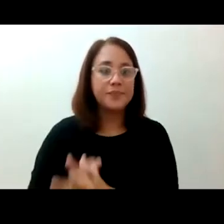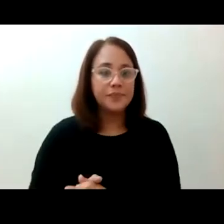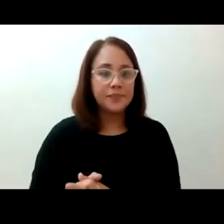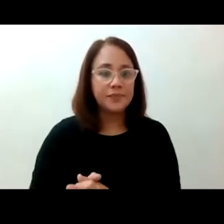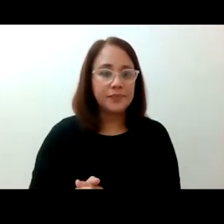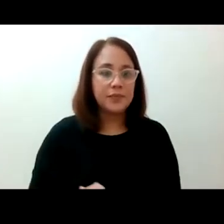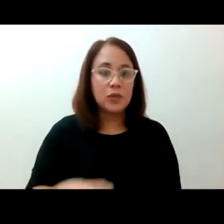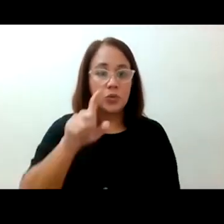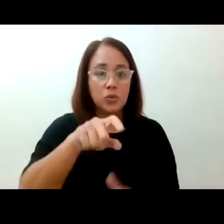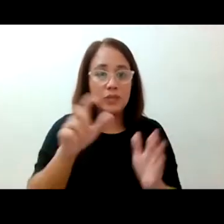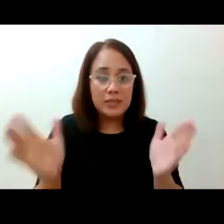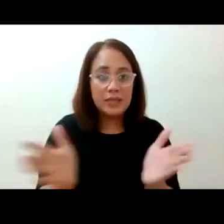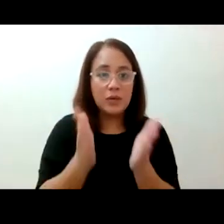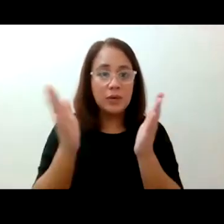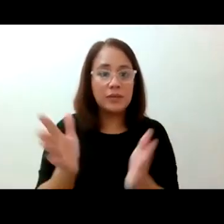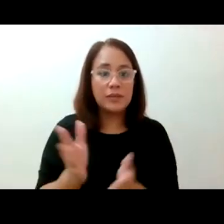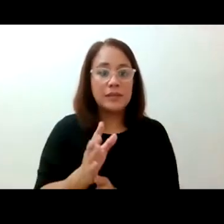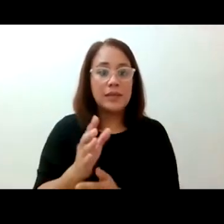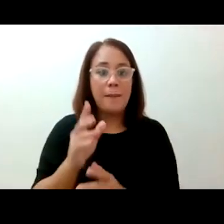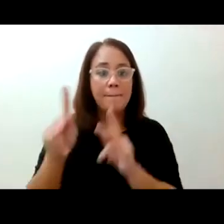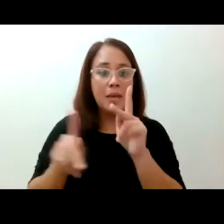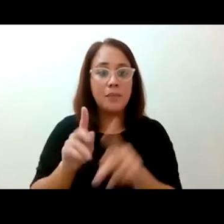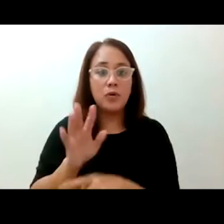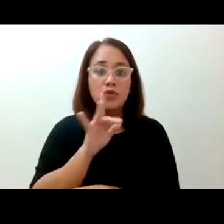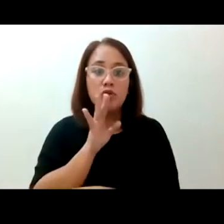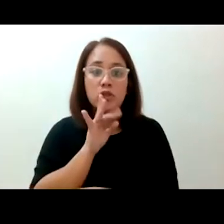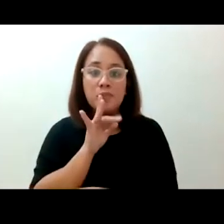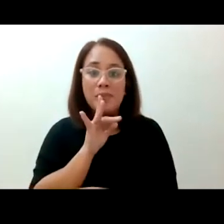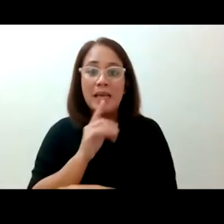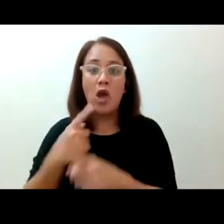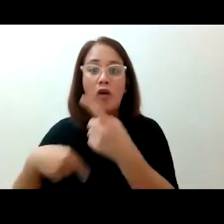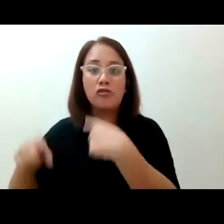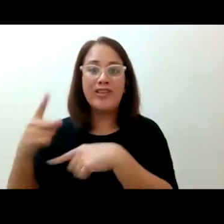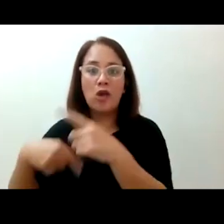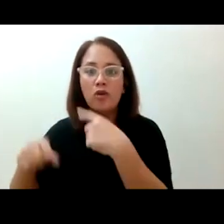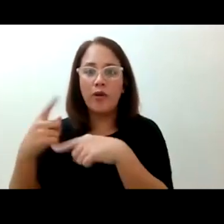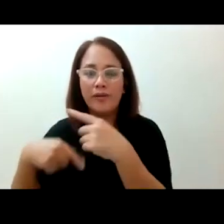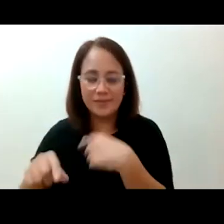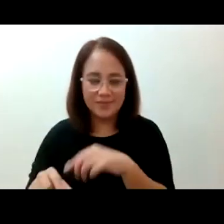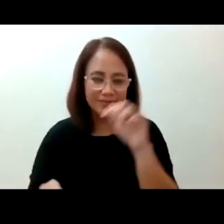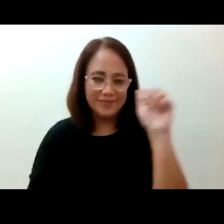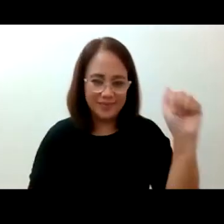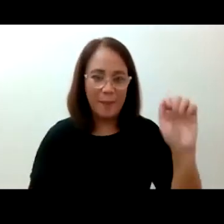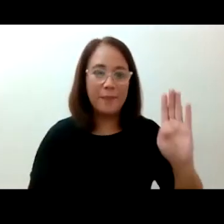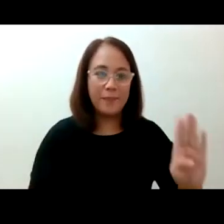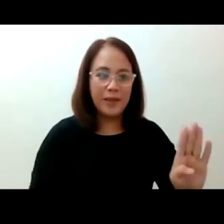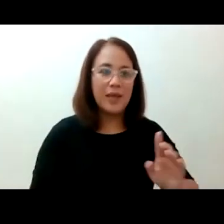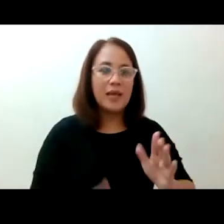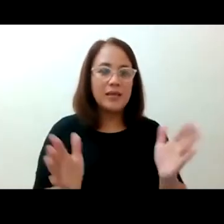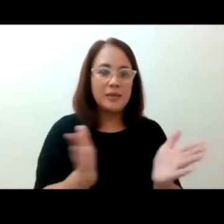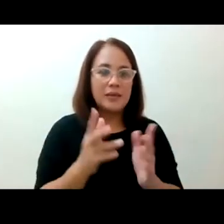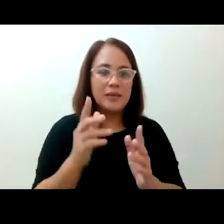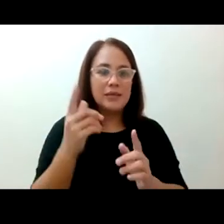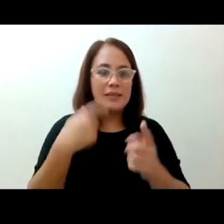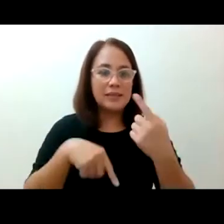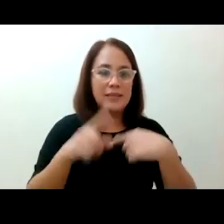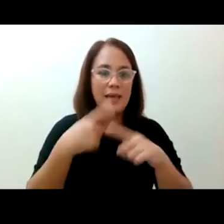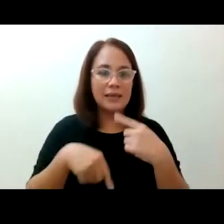encourage people to speak when they sign. A. B, should encourage signing and no